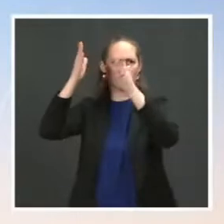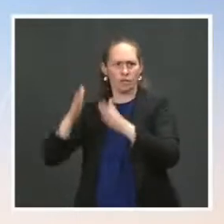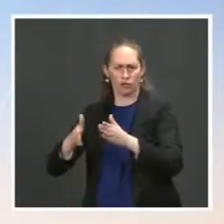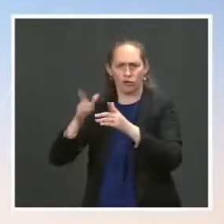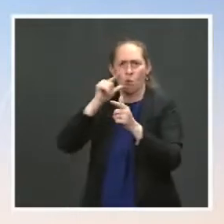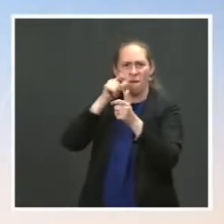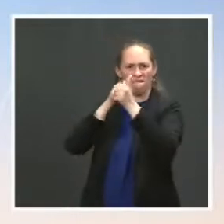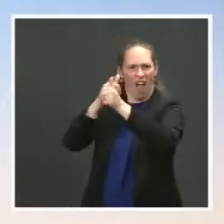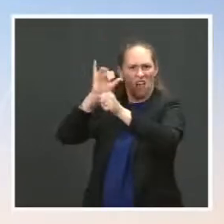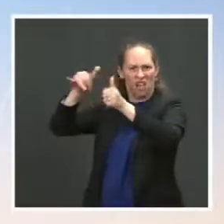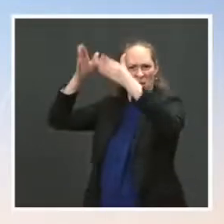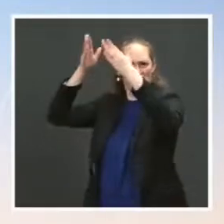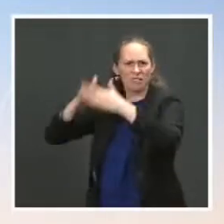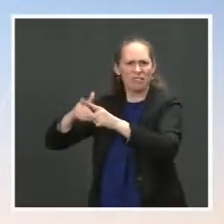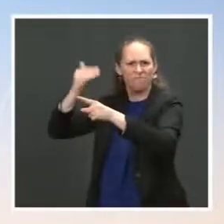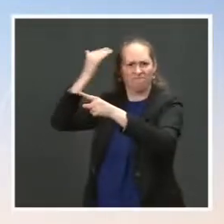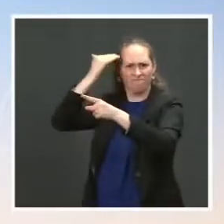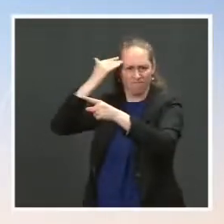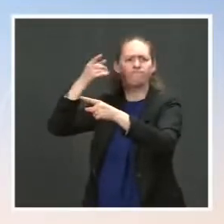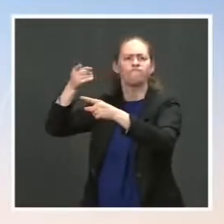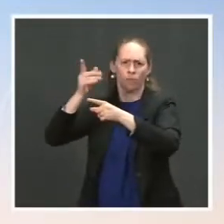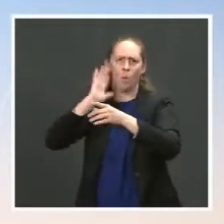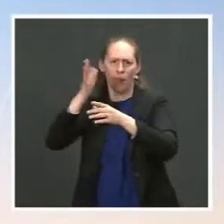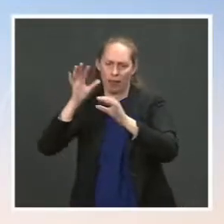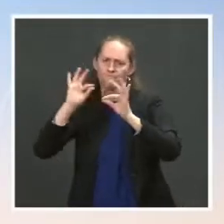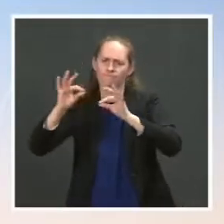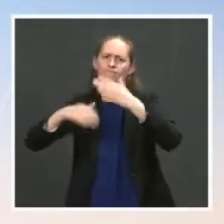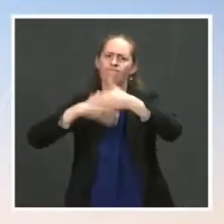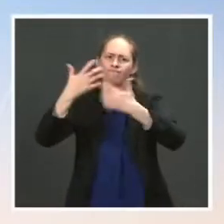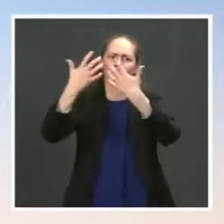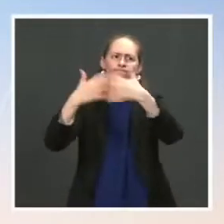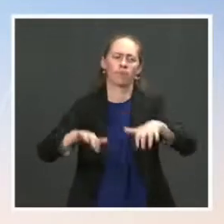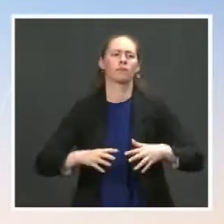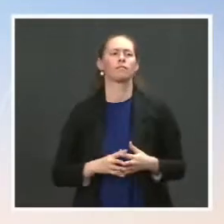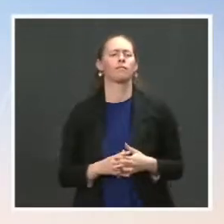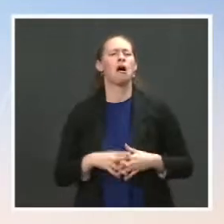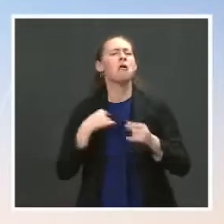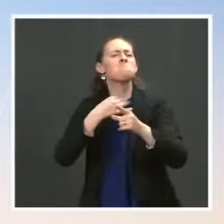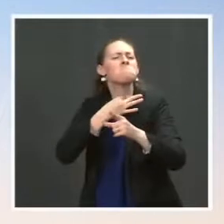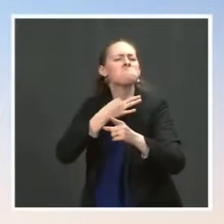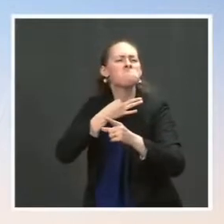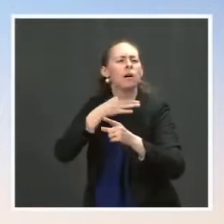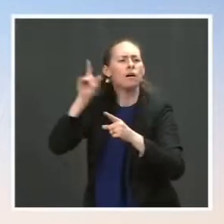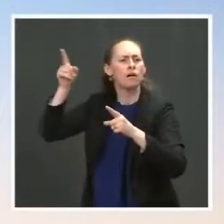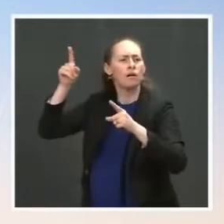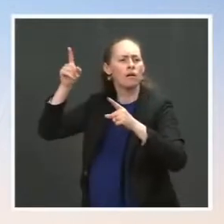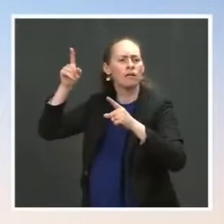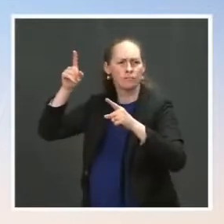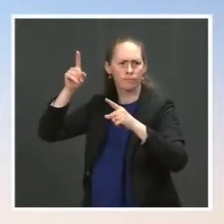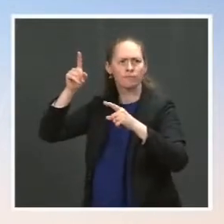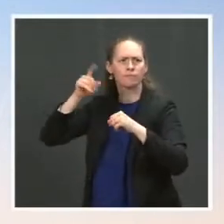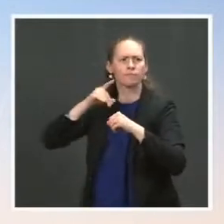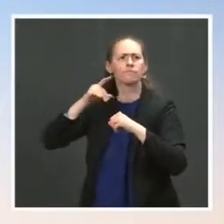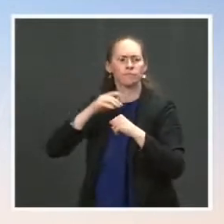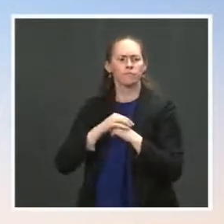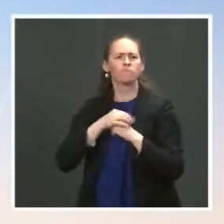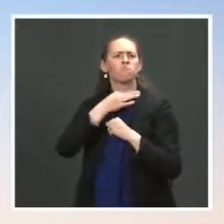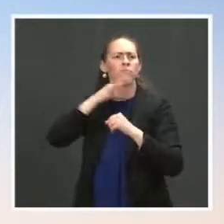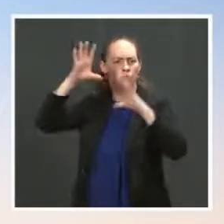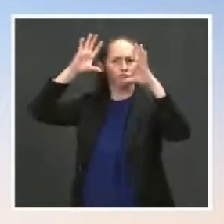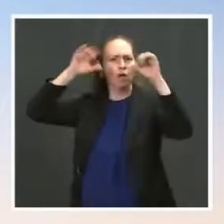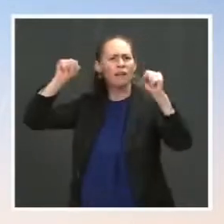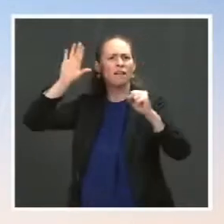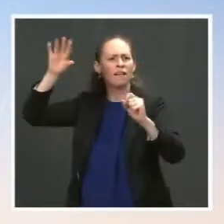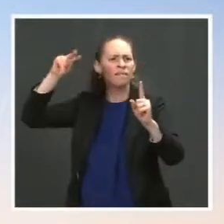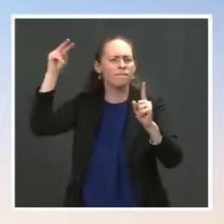conversations. Two, does the president have any thoughts on the votes of Amazon workers in Alabama against unionization, something